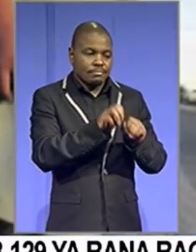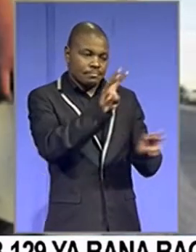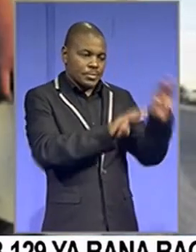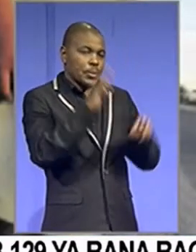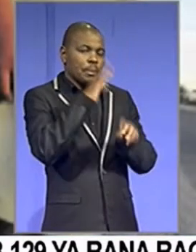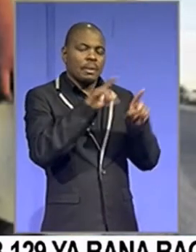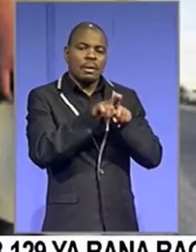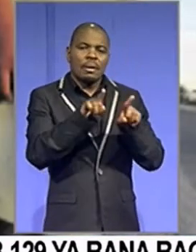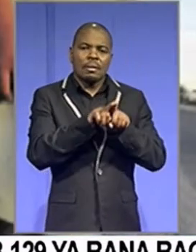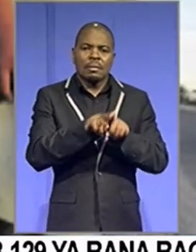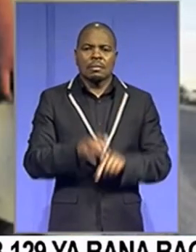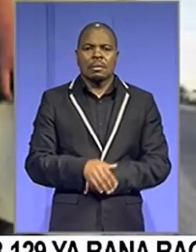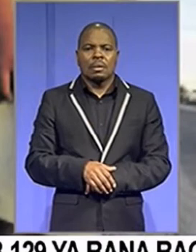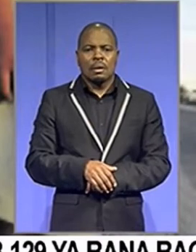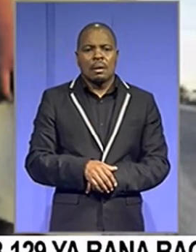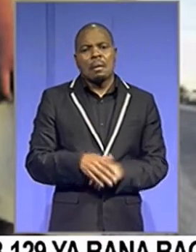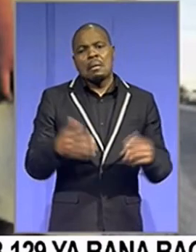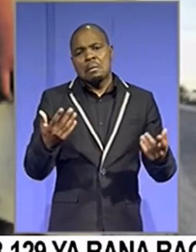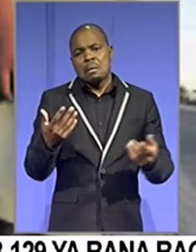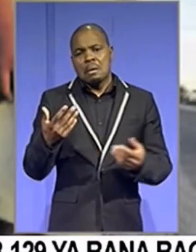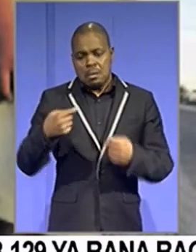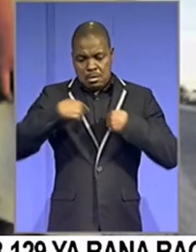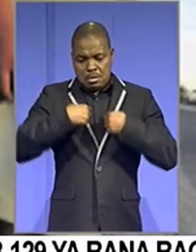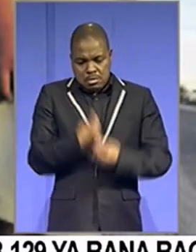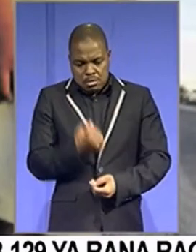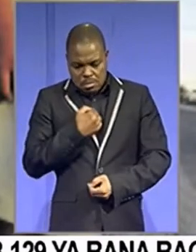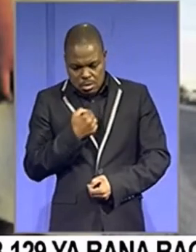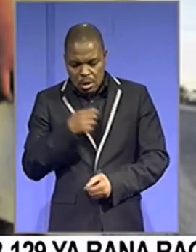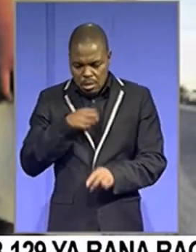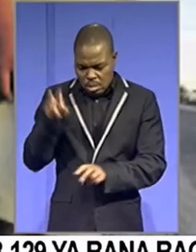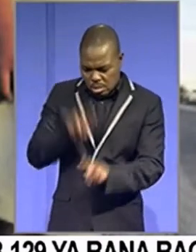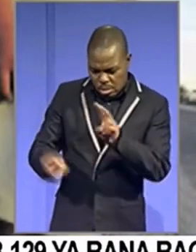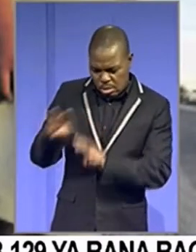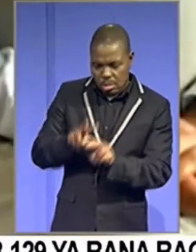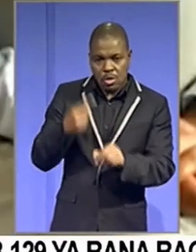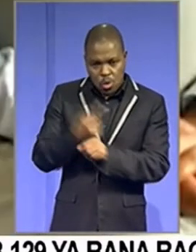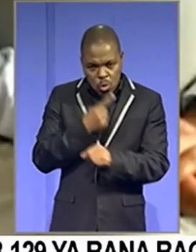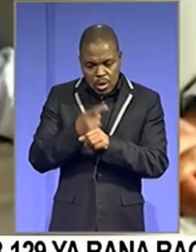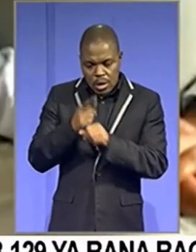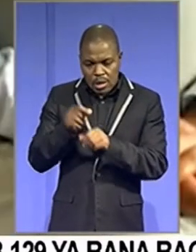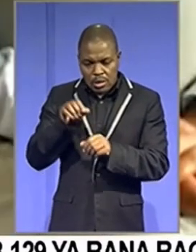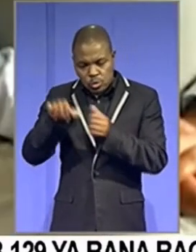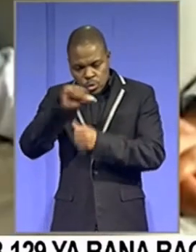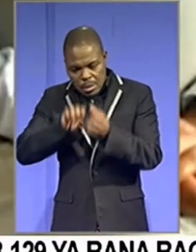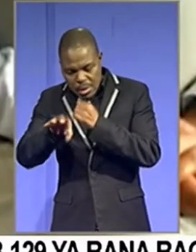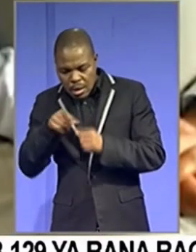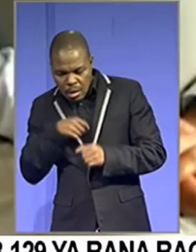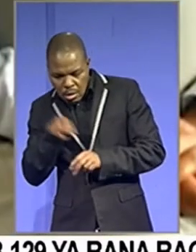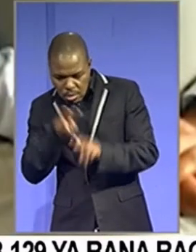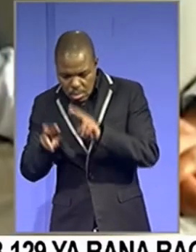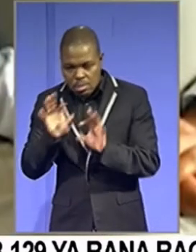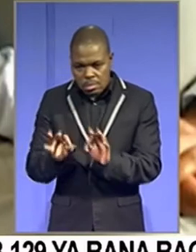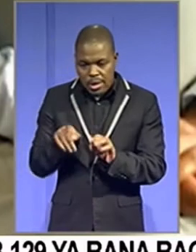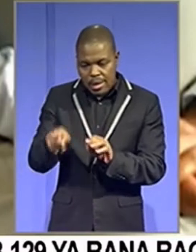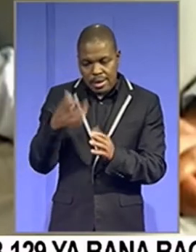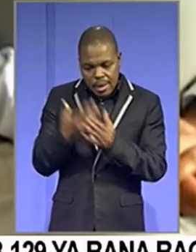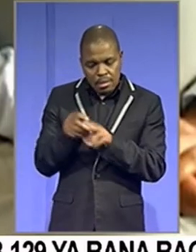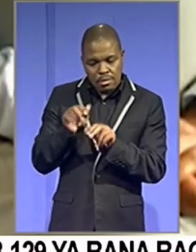ngwana Dr Ramathuba ka gore o na le mme wa gae o mo supervisang ga ntse a le mo social media gora gore o tla e latelela ka